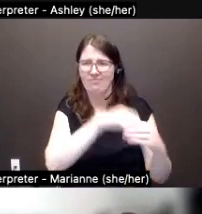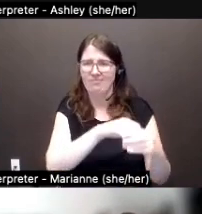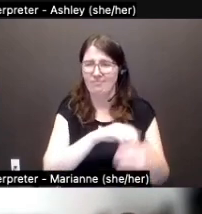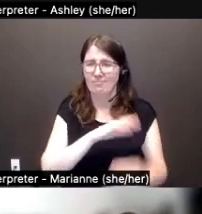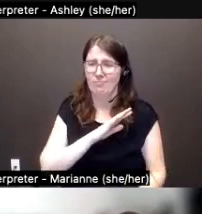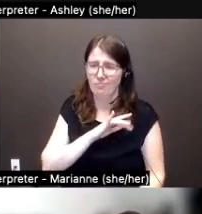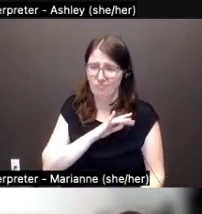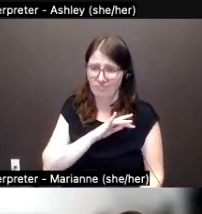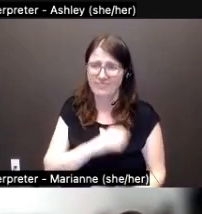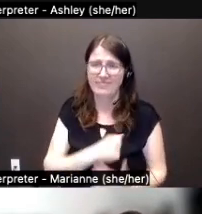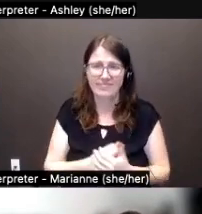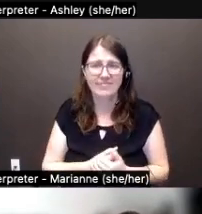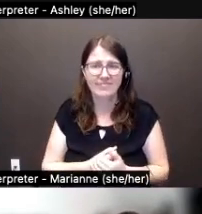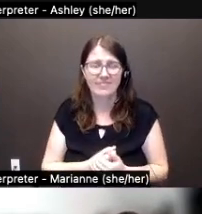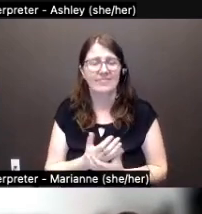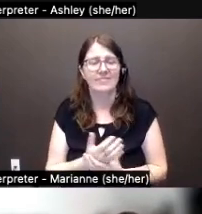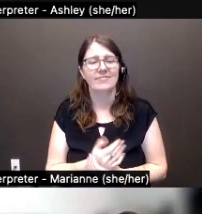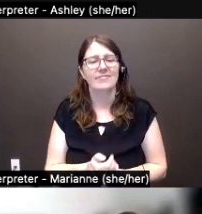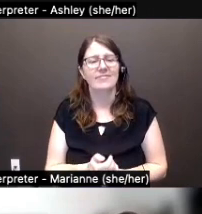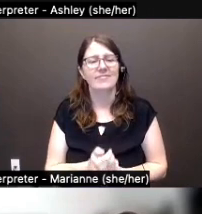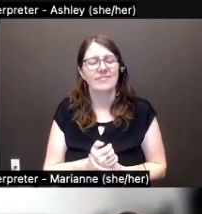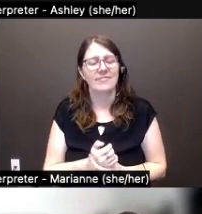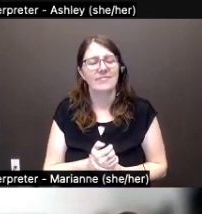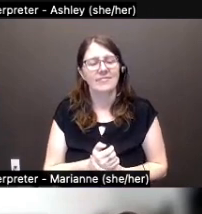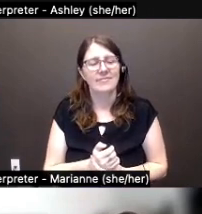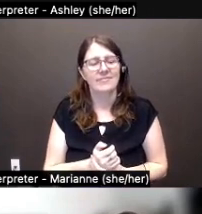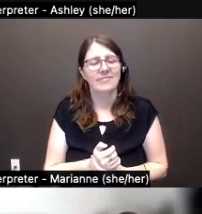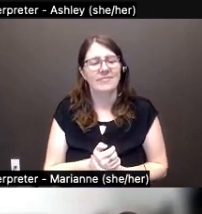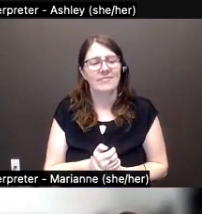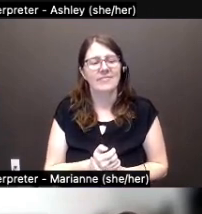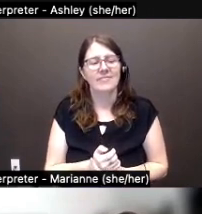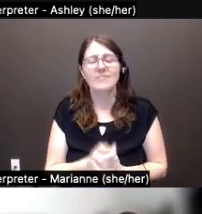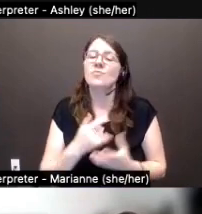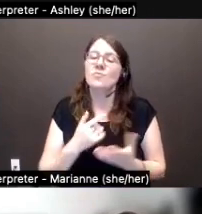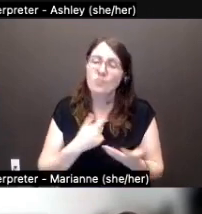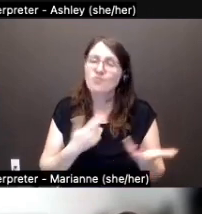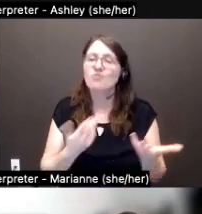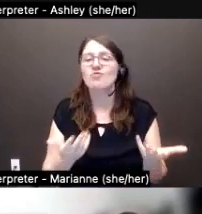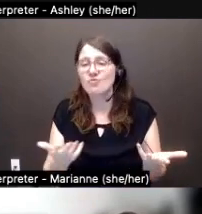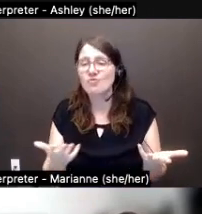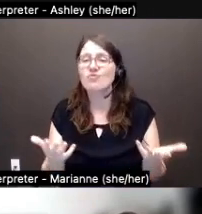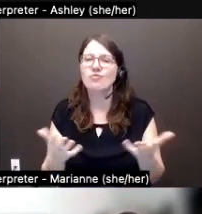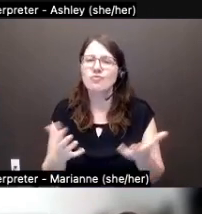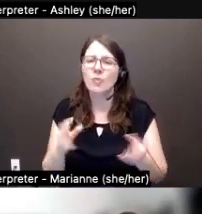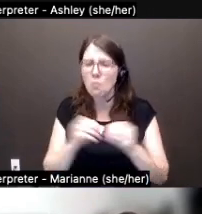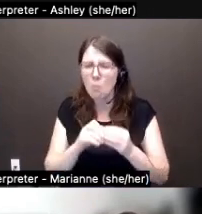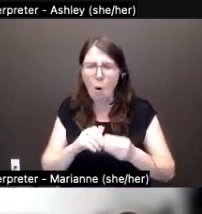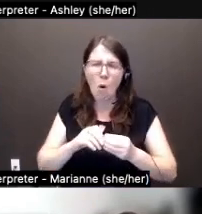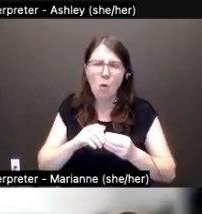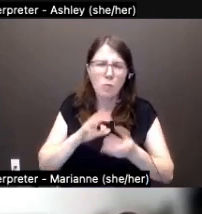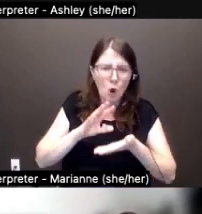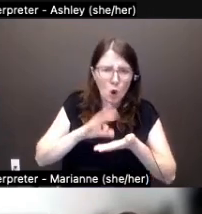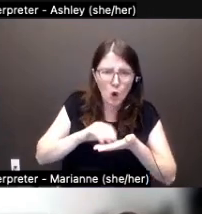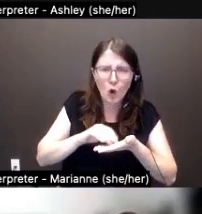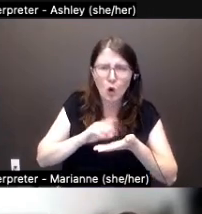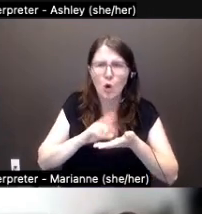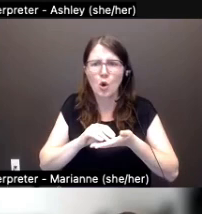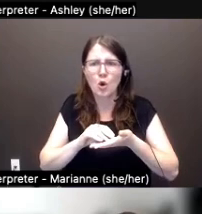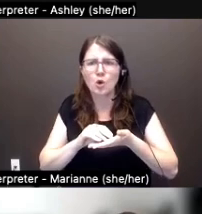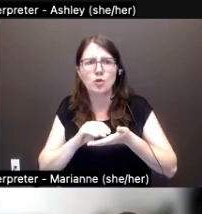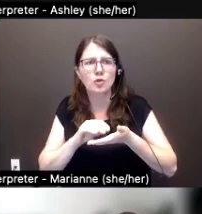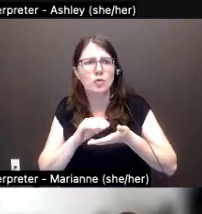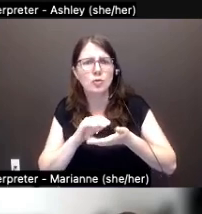So again, I started watching more tutorials, looking at more channels that